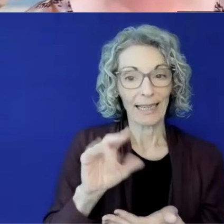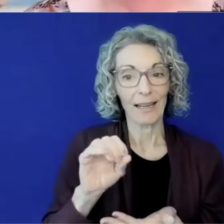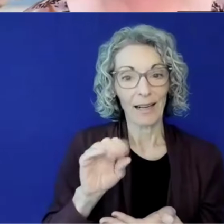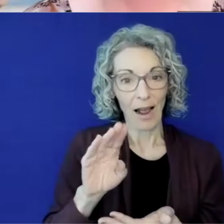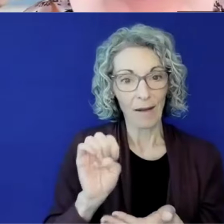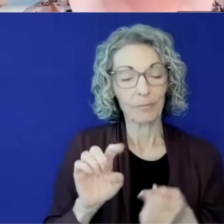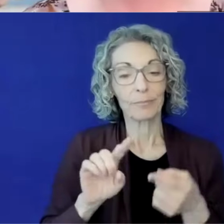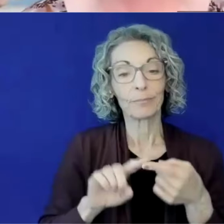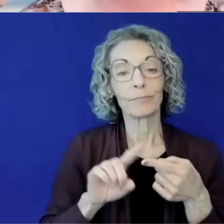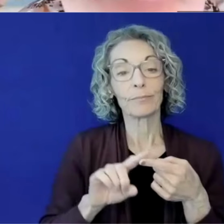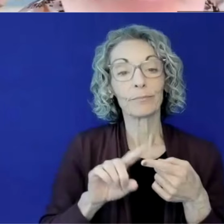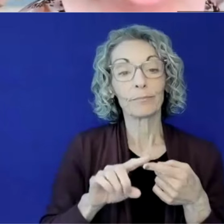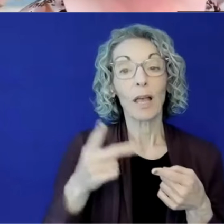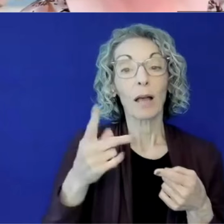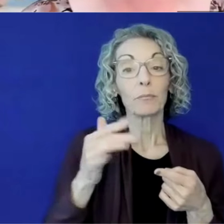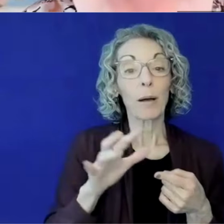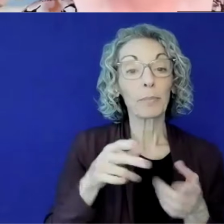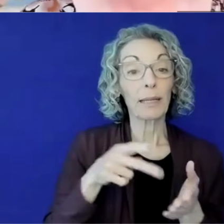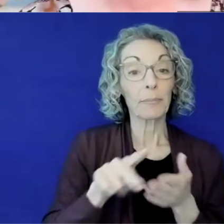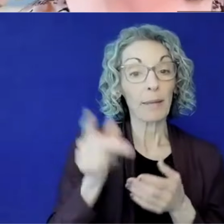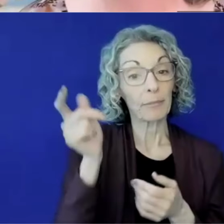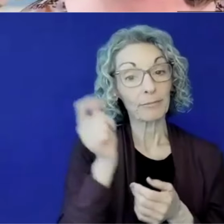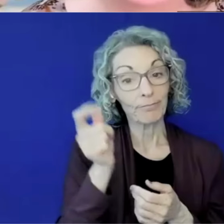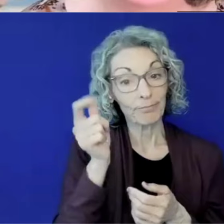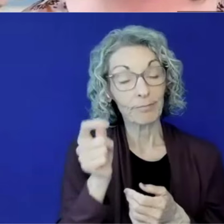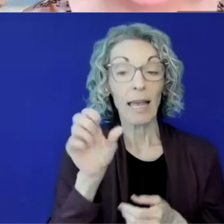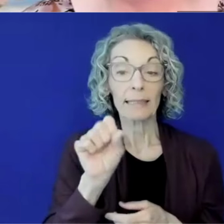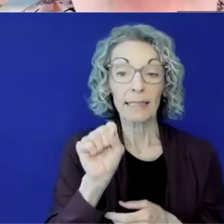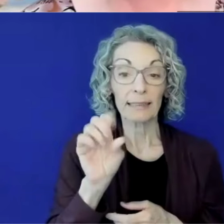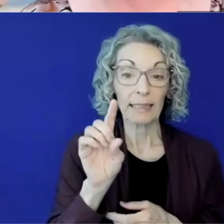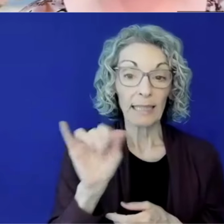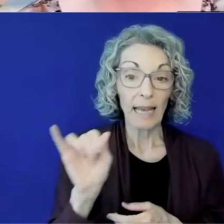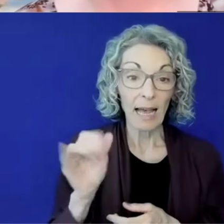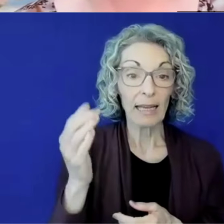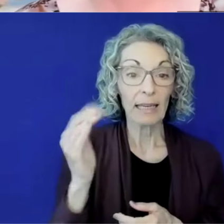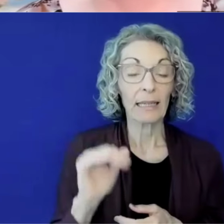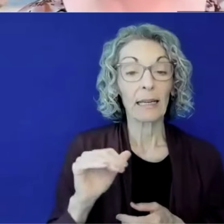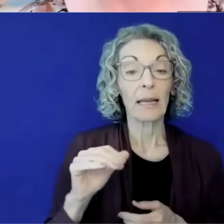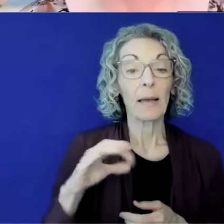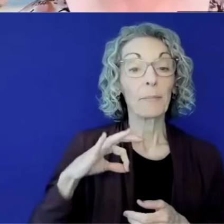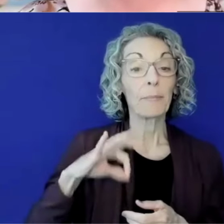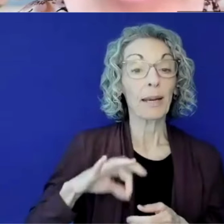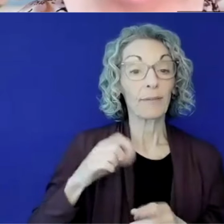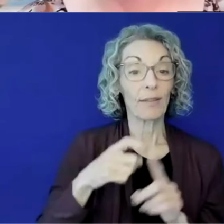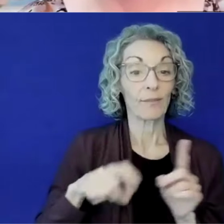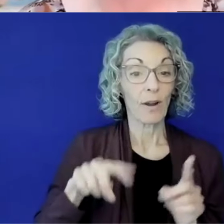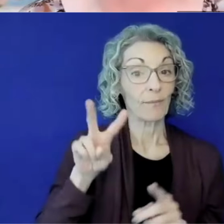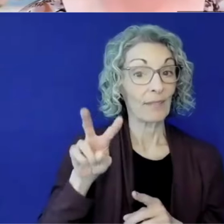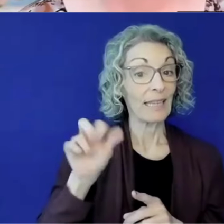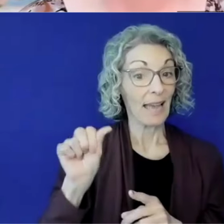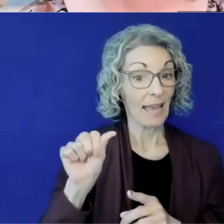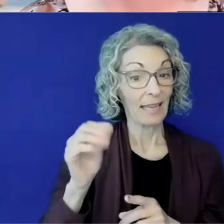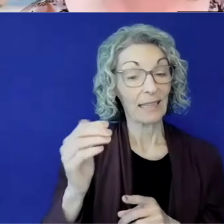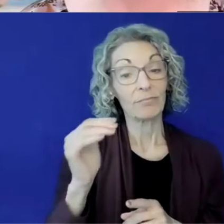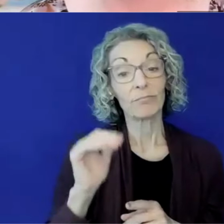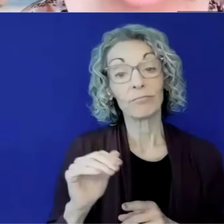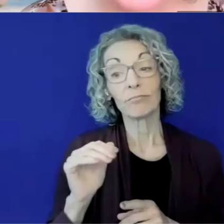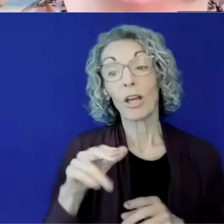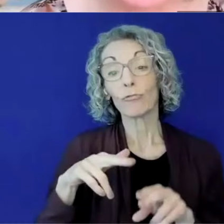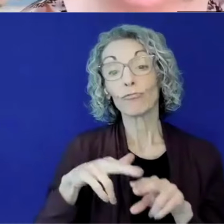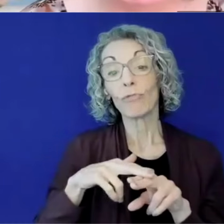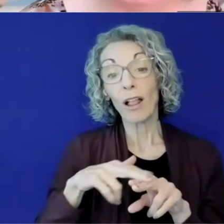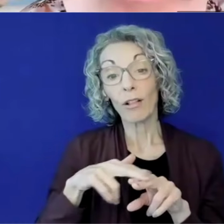public payments like SSDI, benefits paid by the Department of Veterans Affairs,